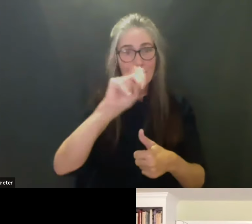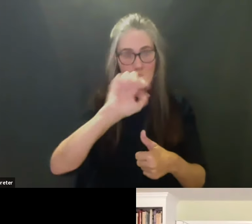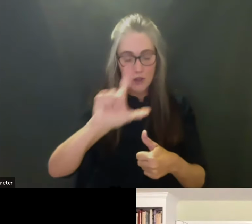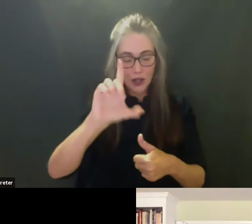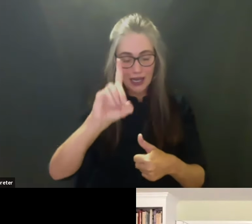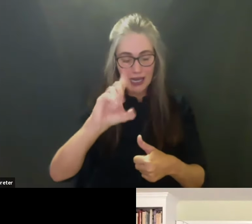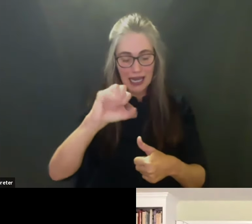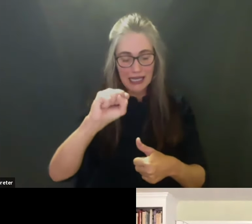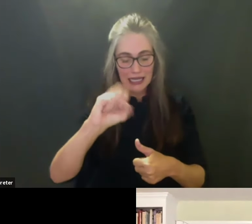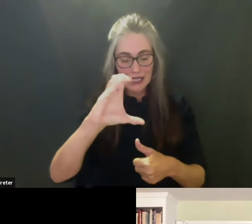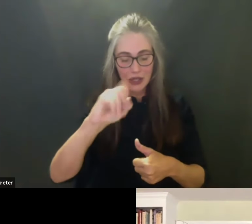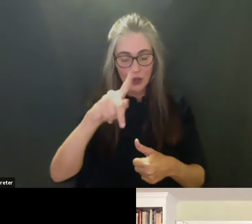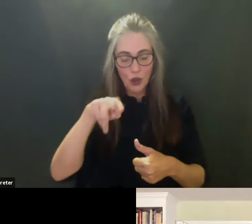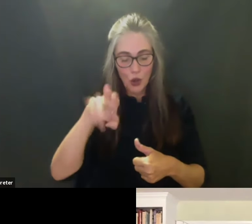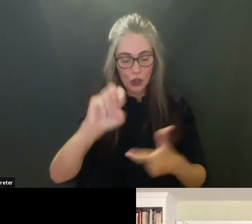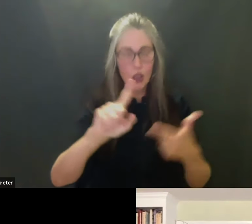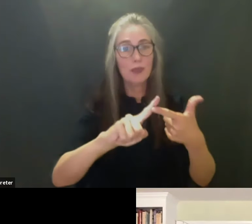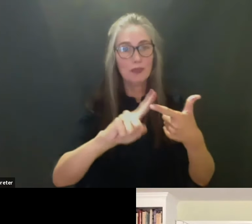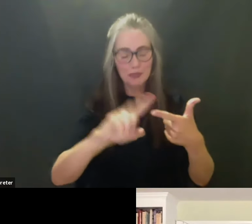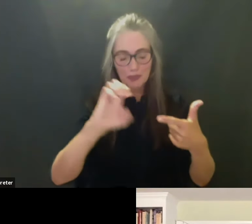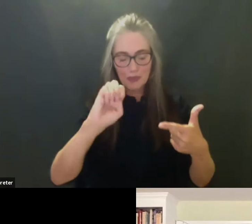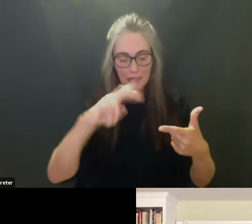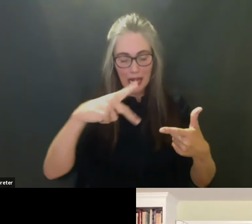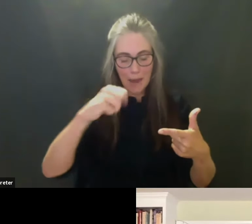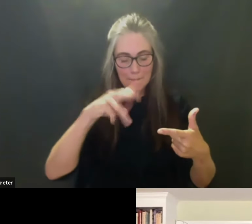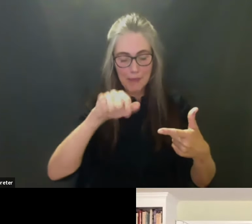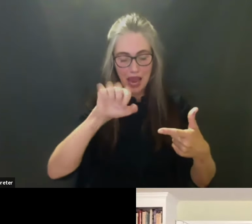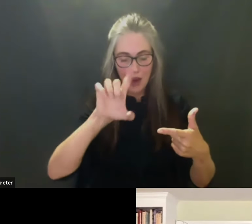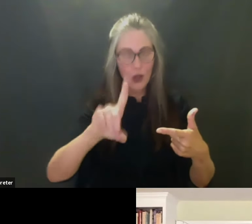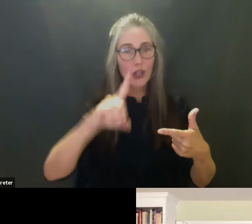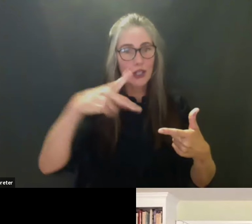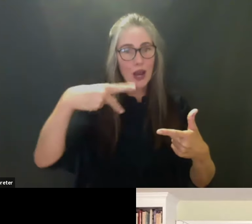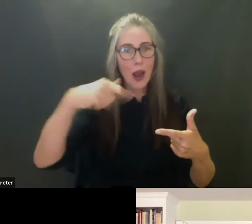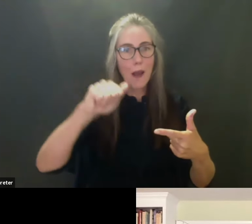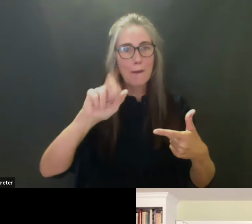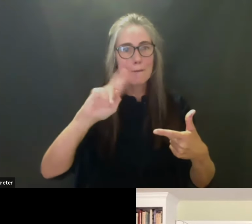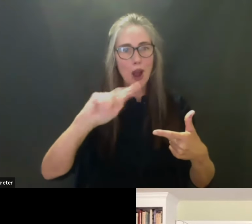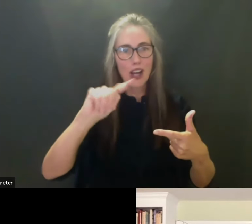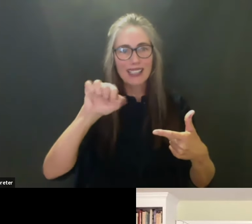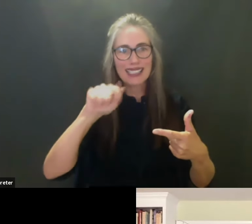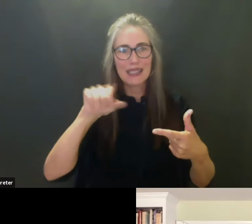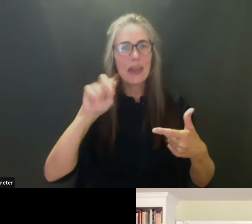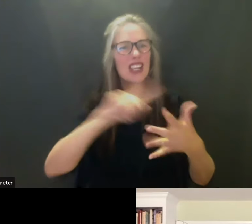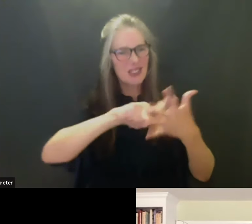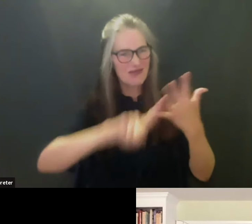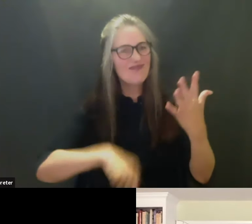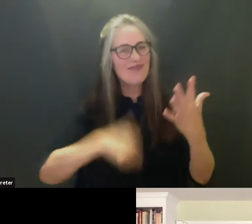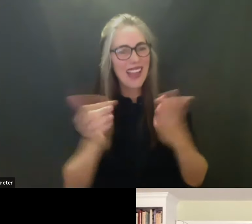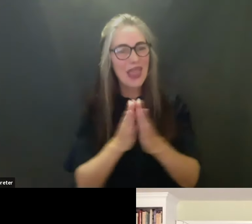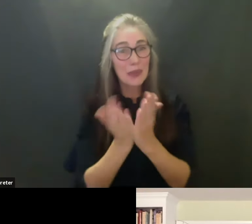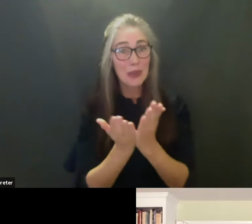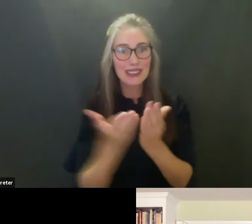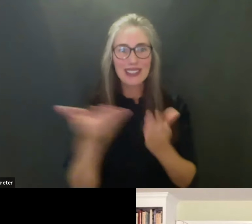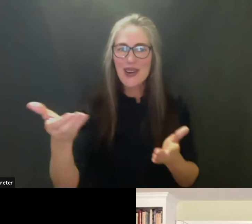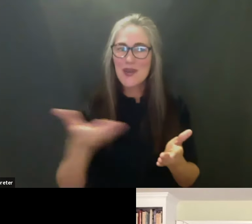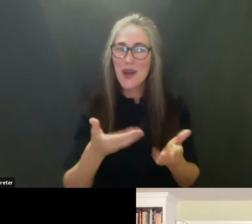Empowered Participation, Reinventing Urban Democracy. It's an honor to welcome Professor Fung to the IHC to present